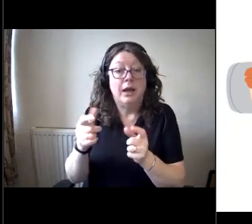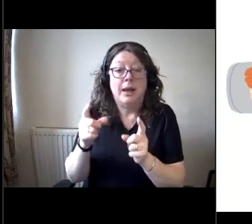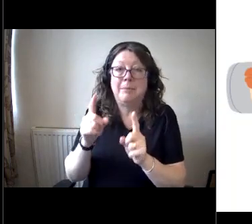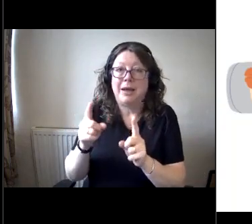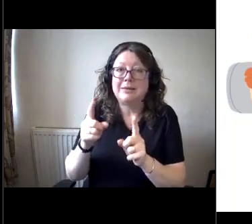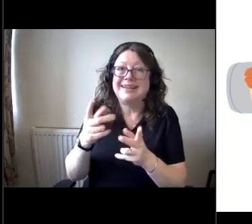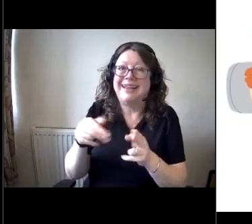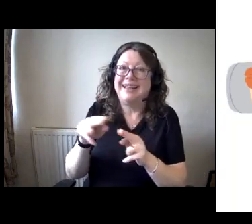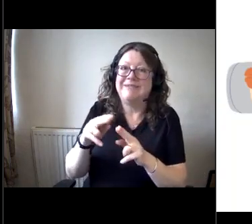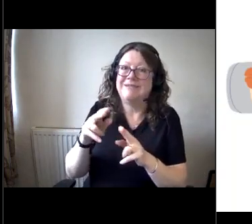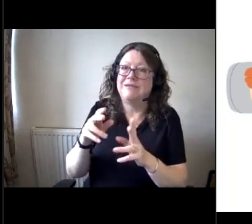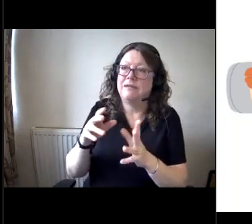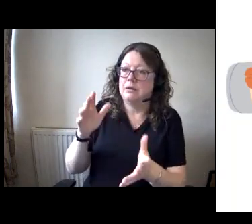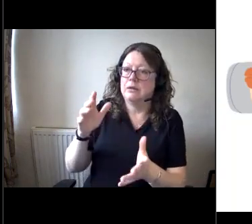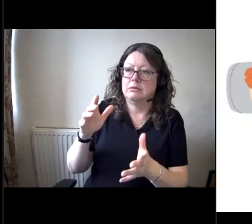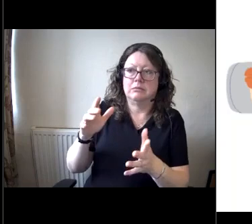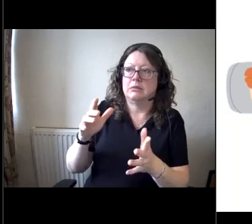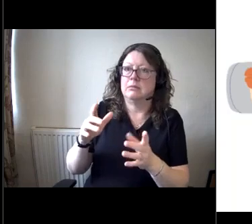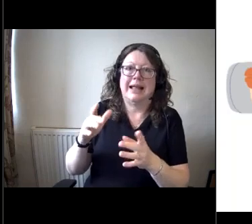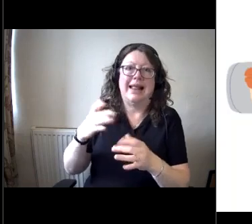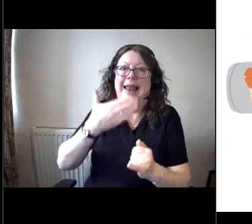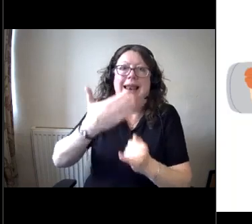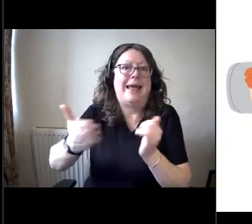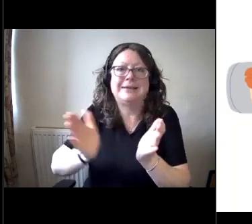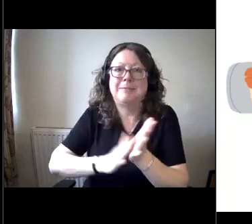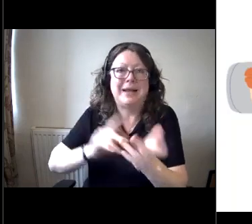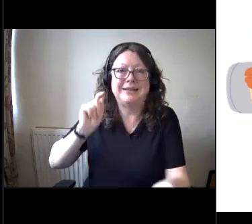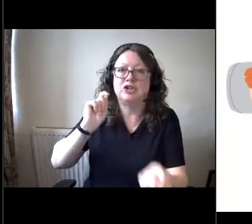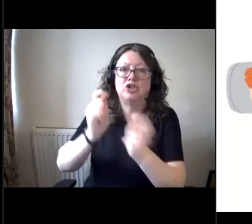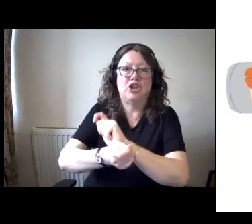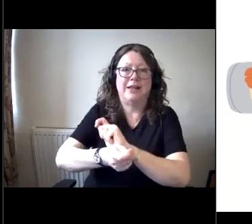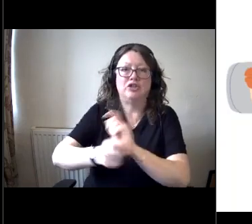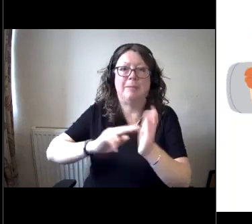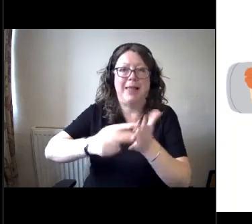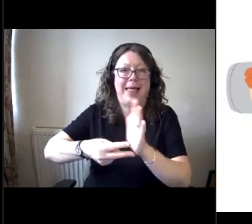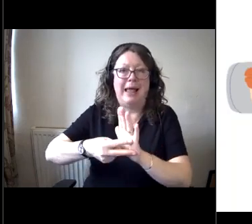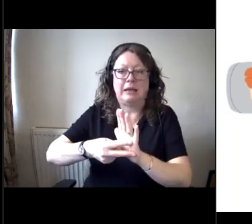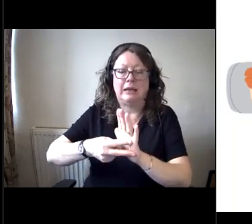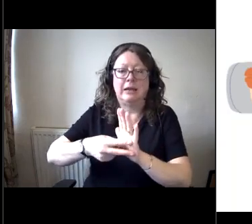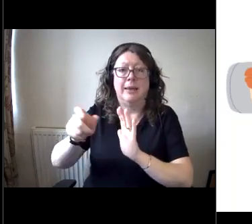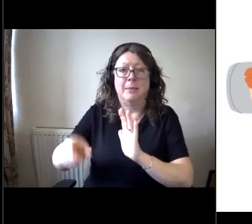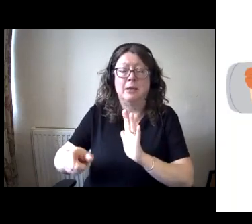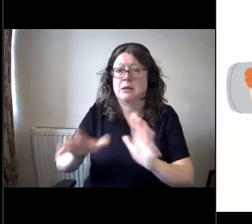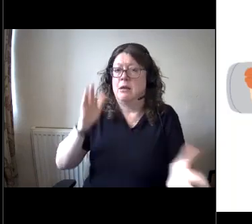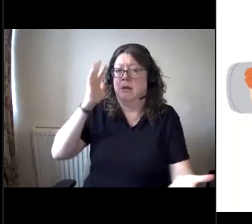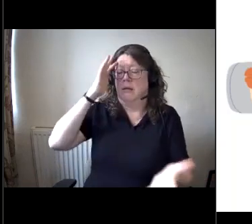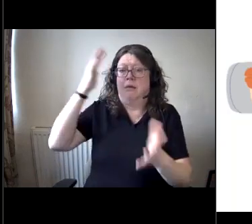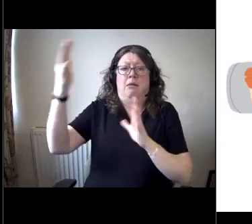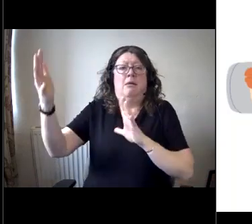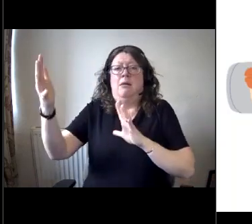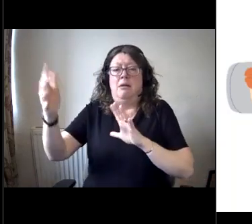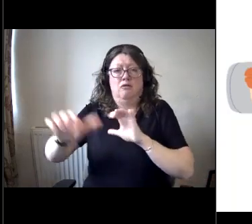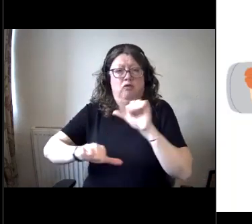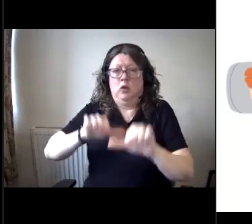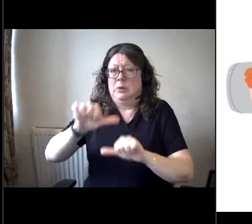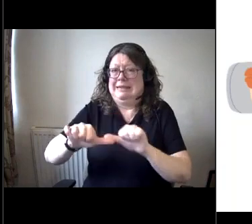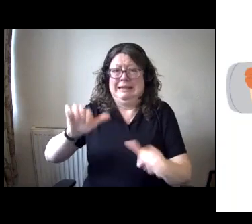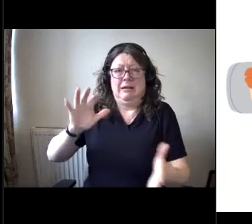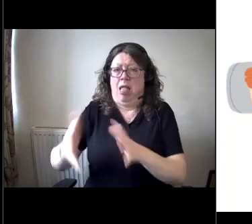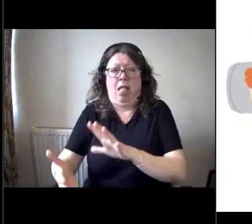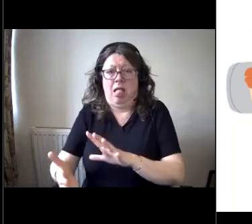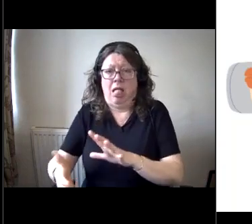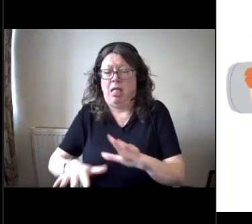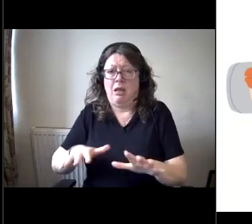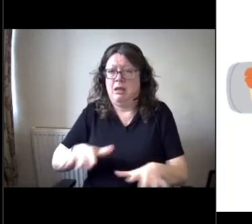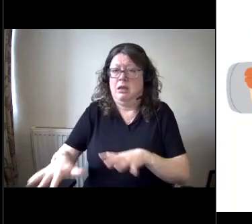threatened, when something isn't quite going right in that routine for them, if there's a change in